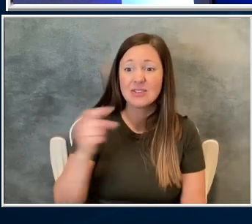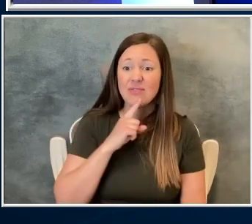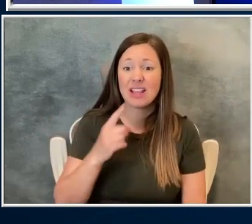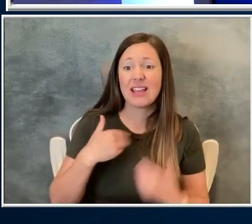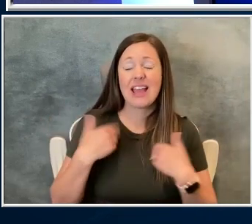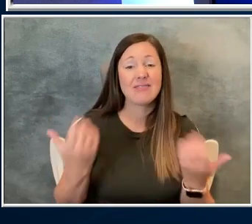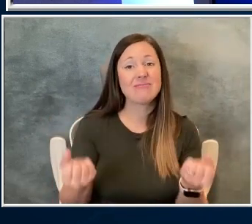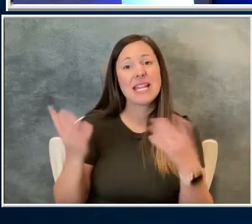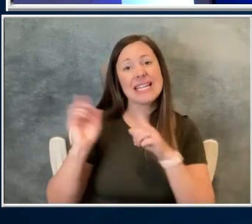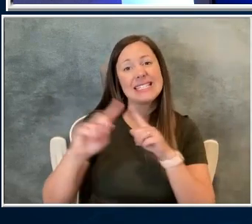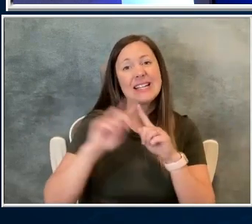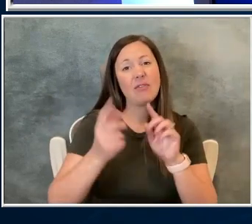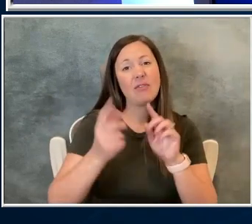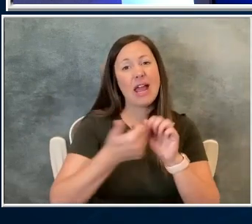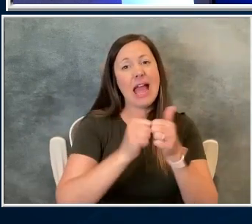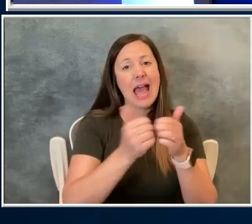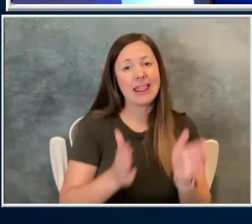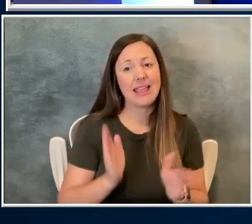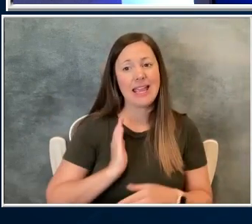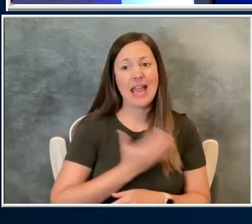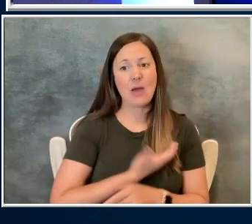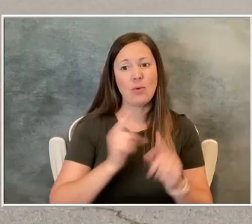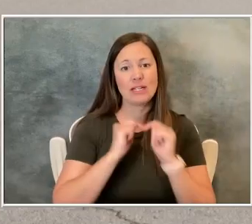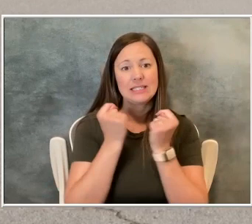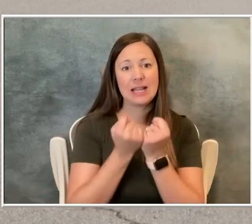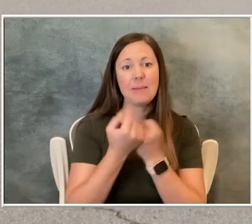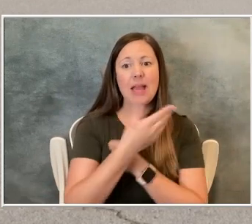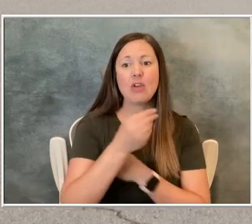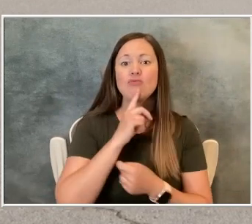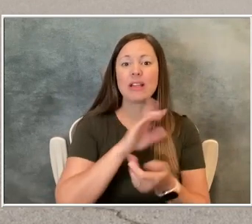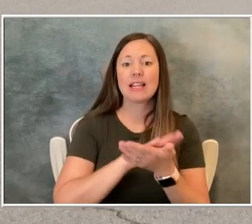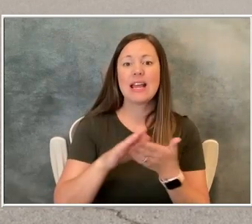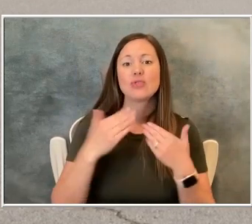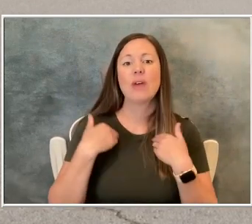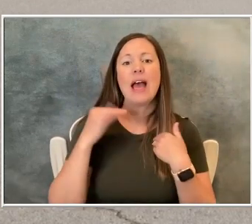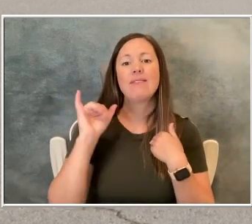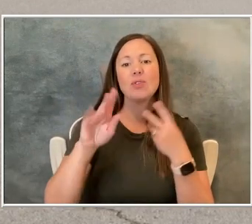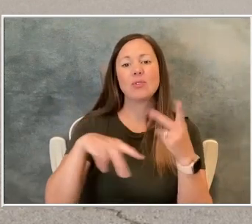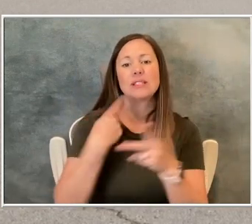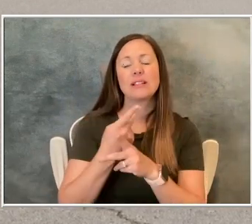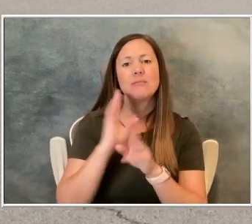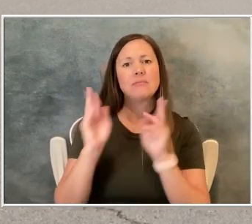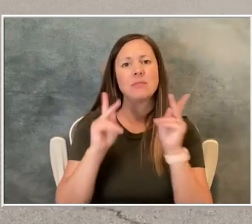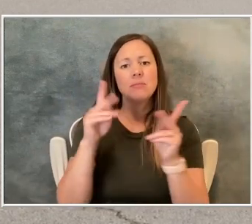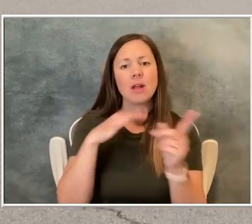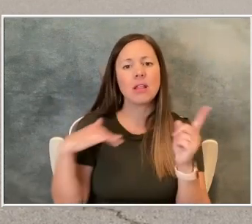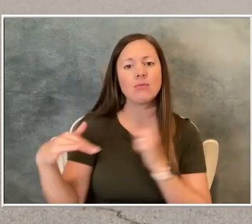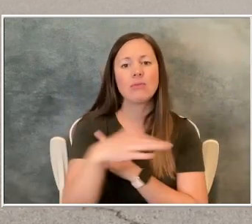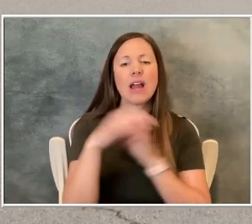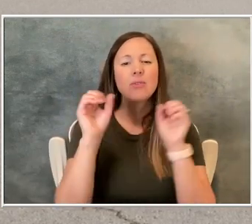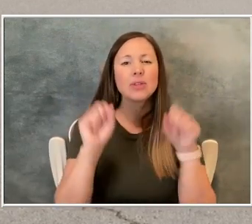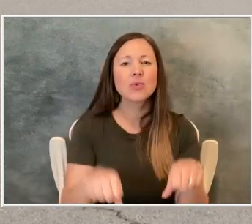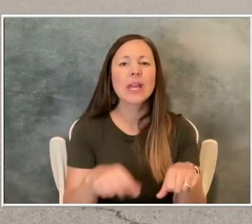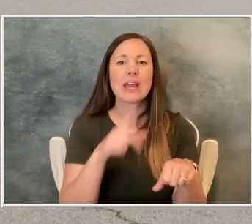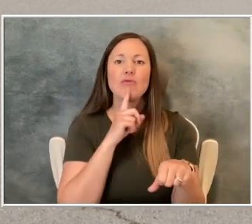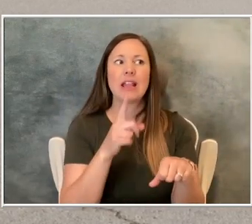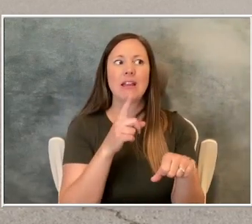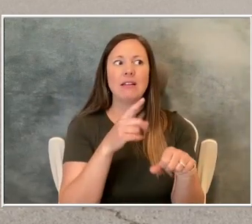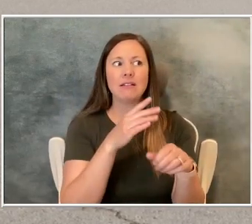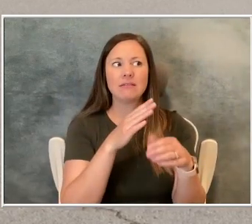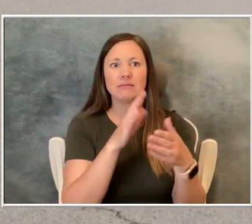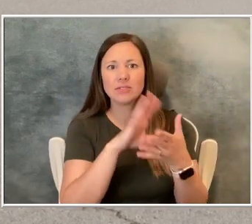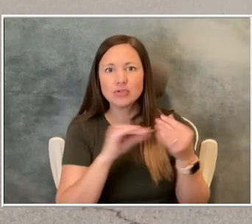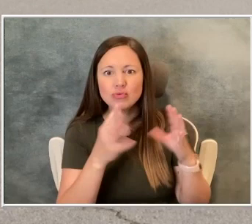athletes on our teams, and it's nice to have those type of people around, because you're able to kind of bounce stories back and forth off of each other, experiences